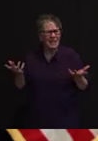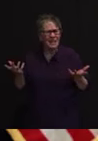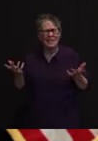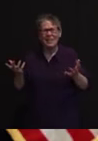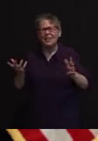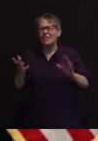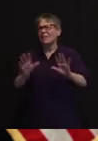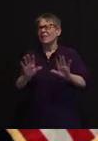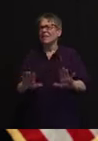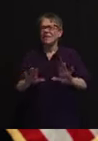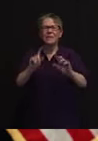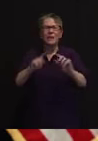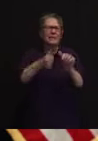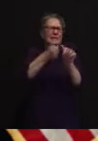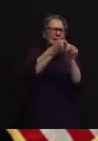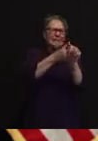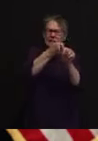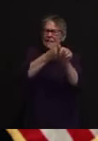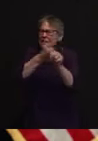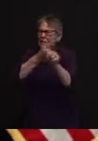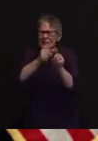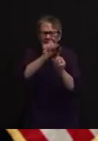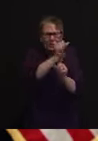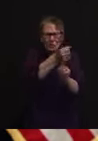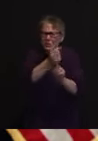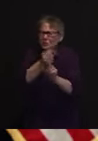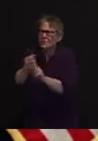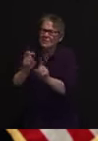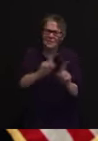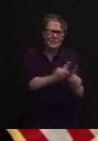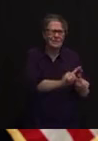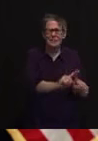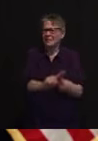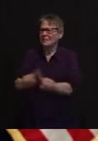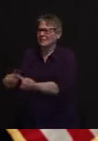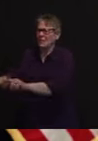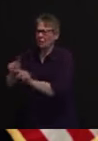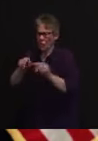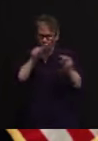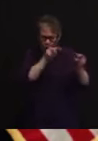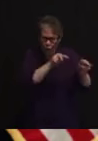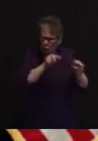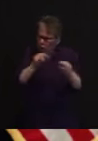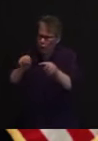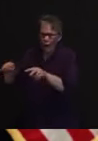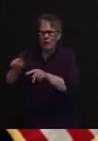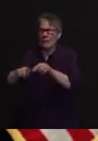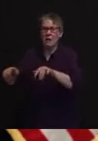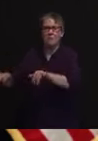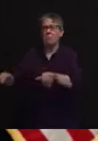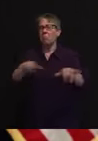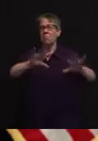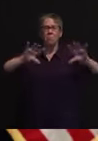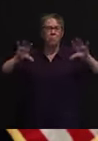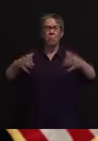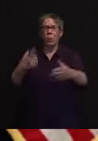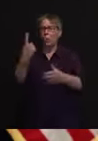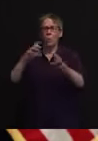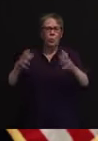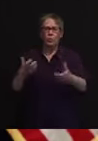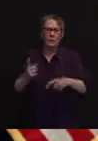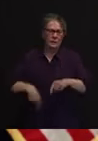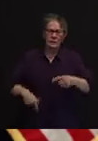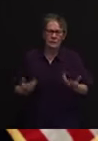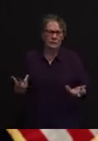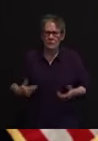specificity than I can, we have to try to avoid a second surge at all costs. And I think, and we haven't said this in a few days, but